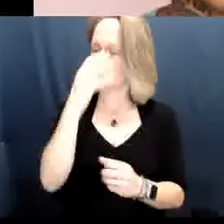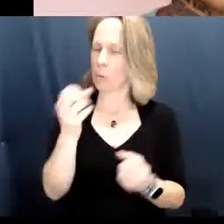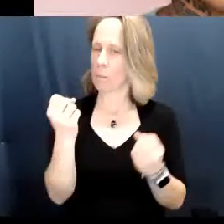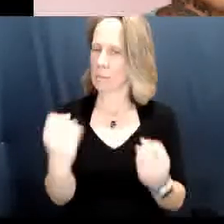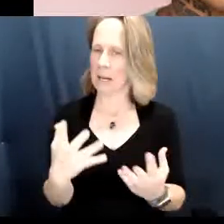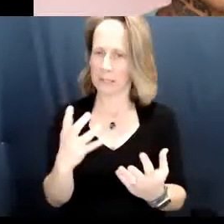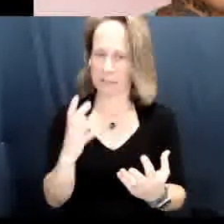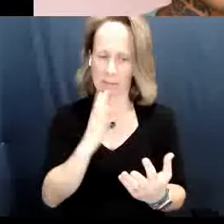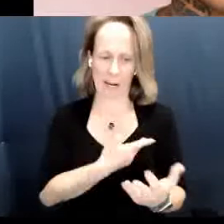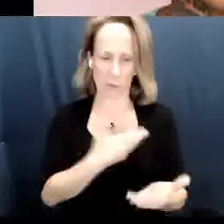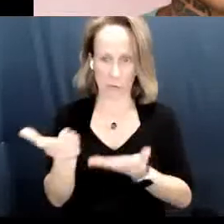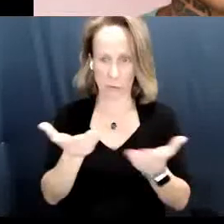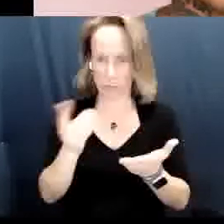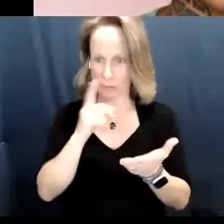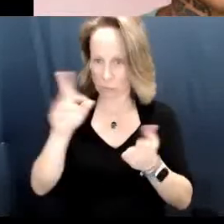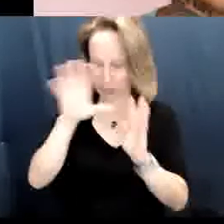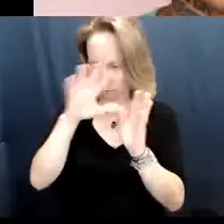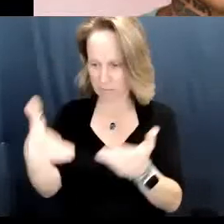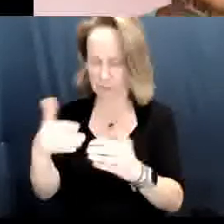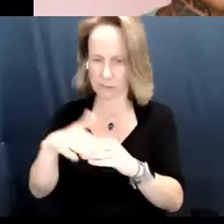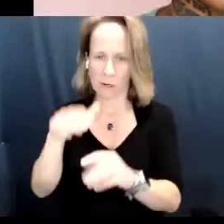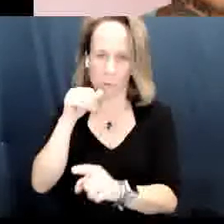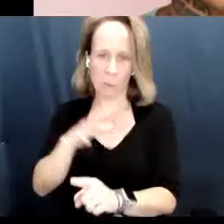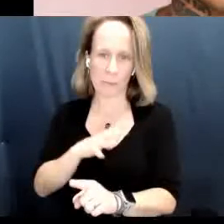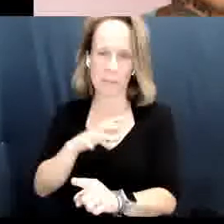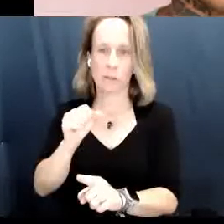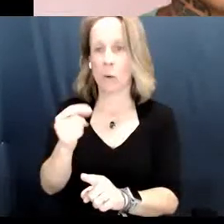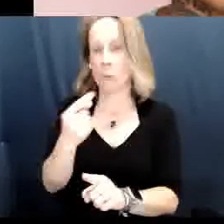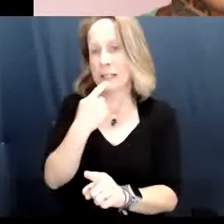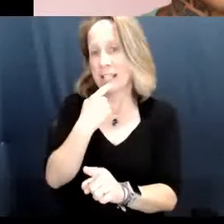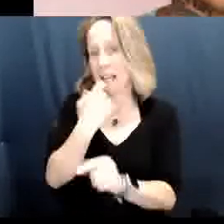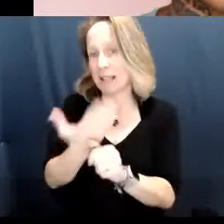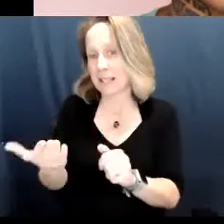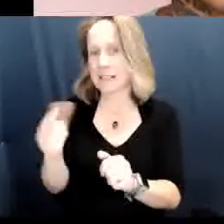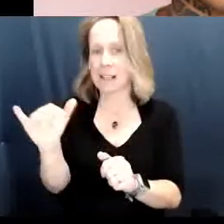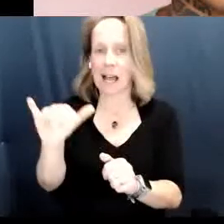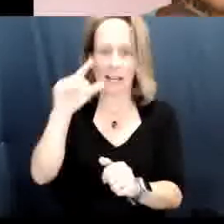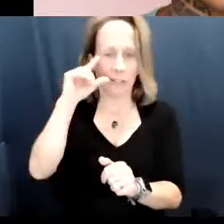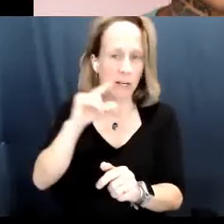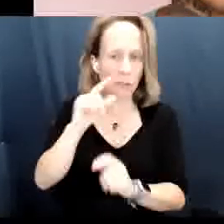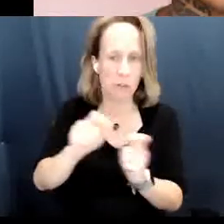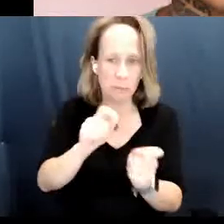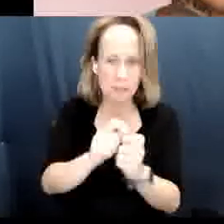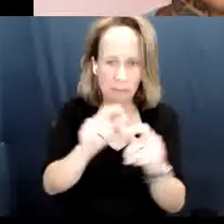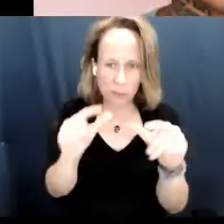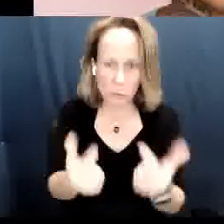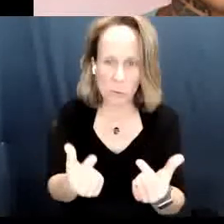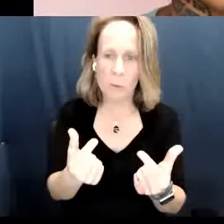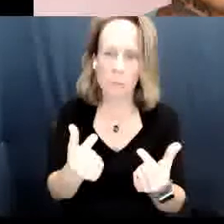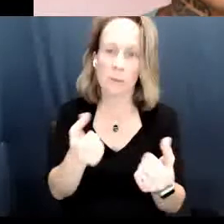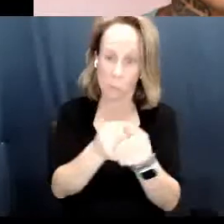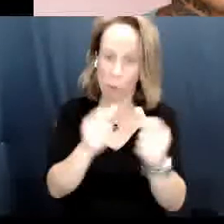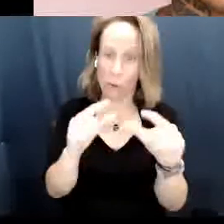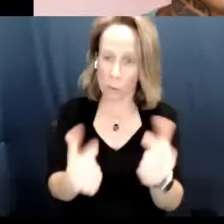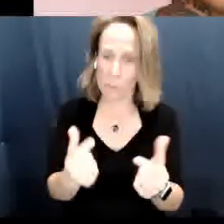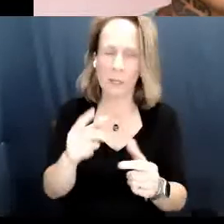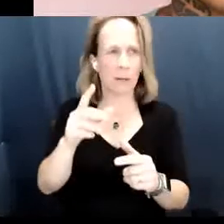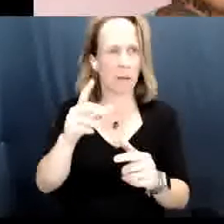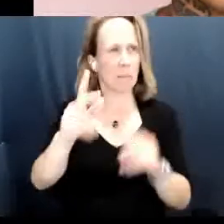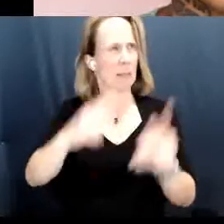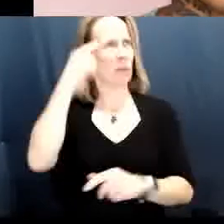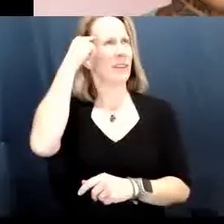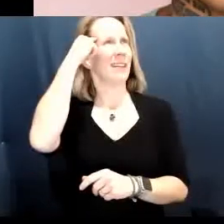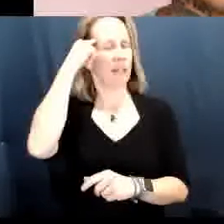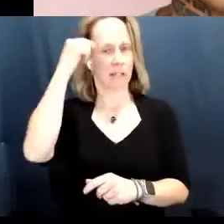still center women, so when we say things like gender-specific support groups, many folks' minds go straight to